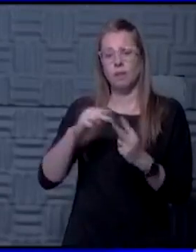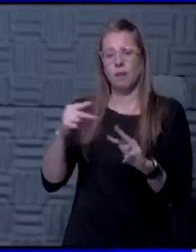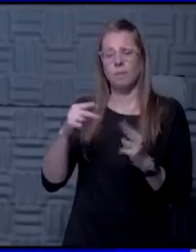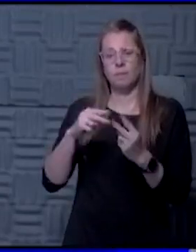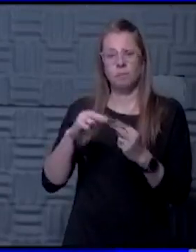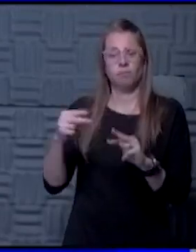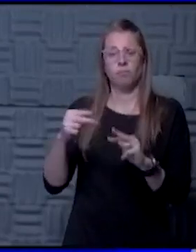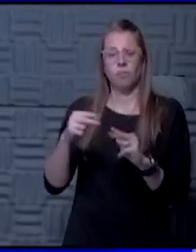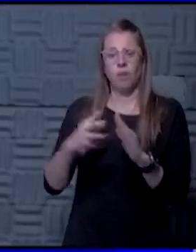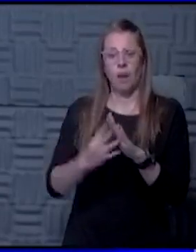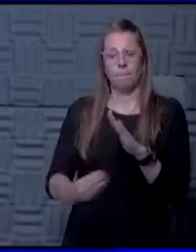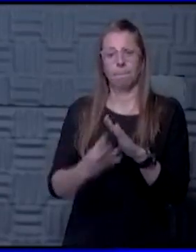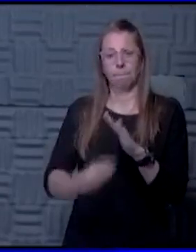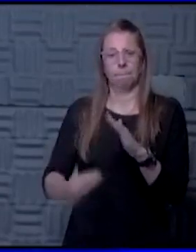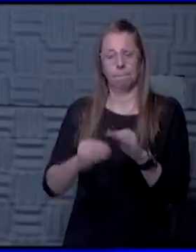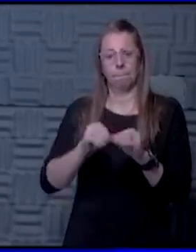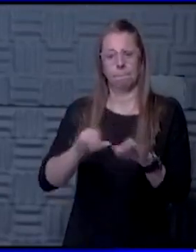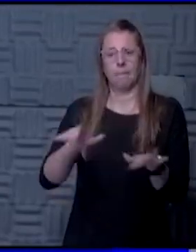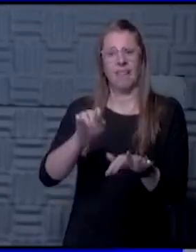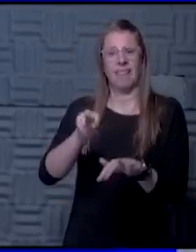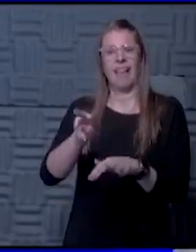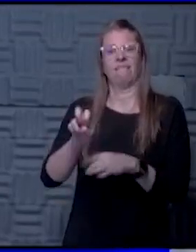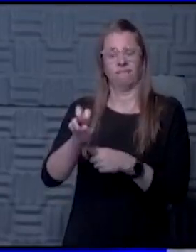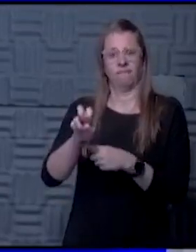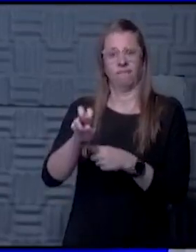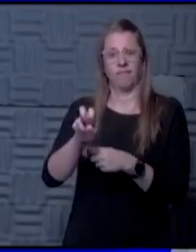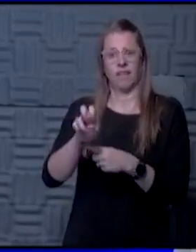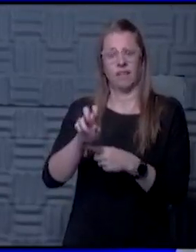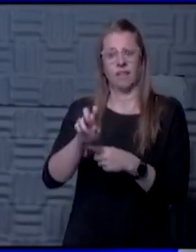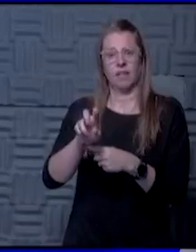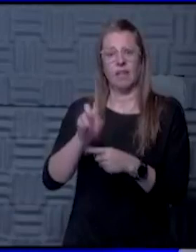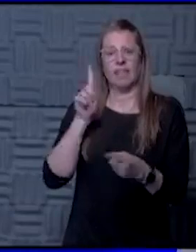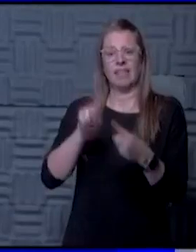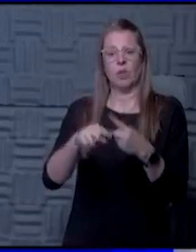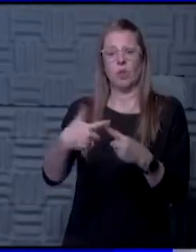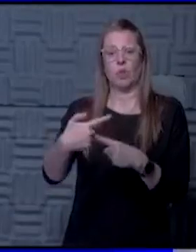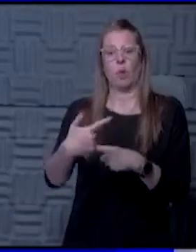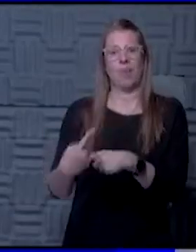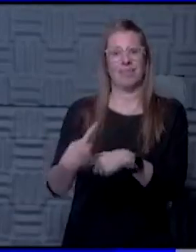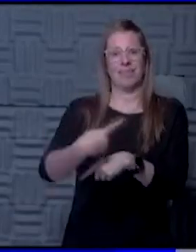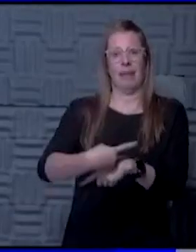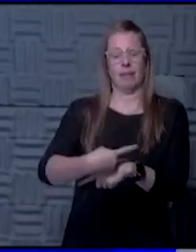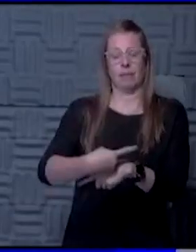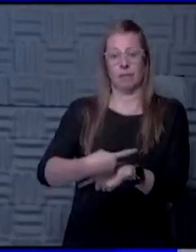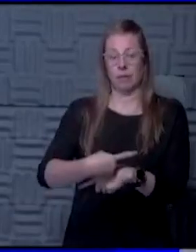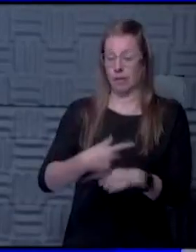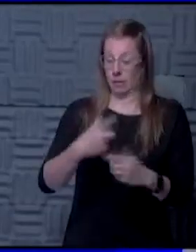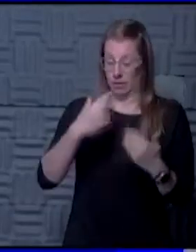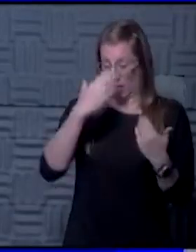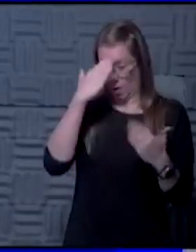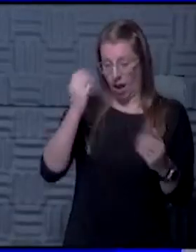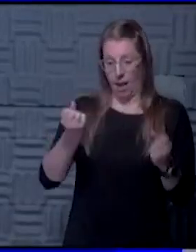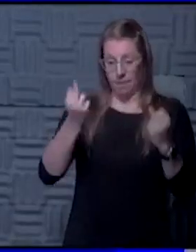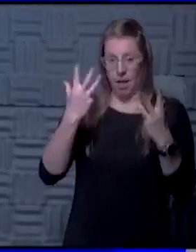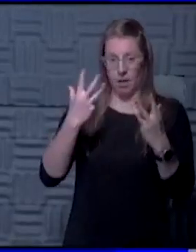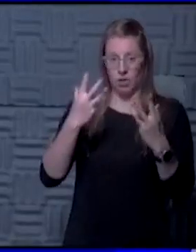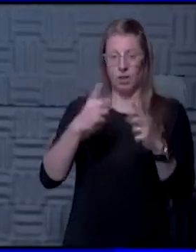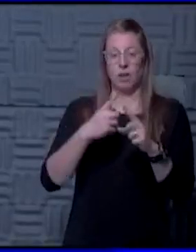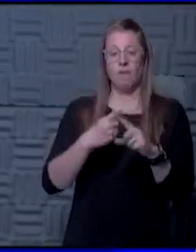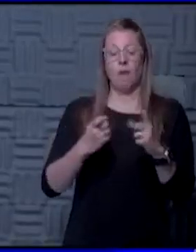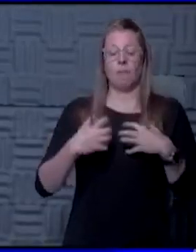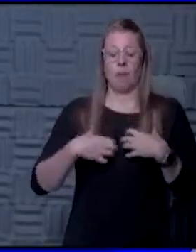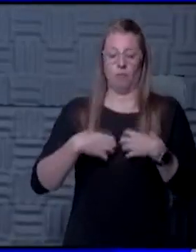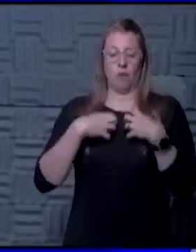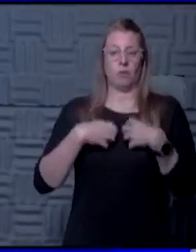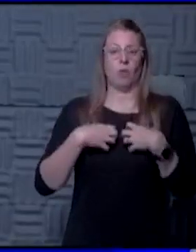competent or live virus till about 21 days. I don't know the concentration. Again, it was from the upper respiratory